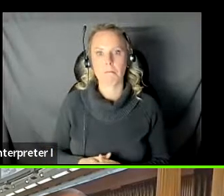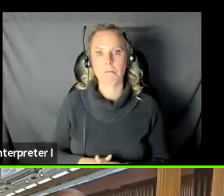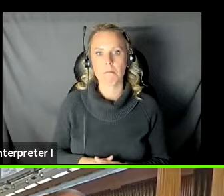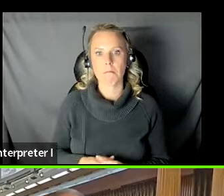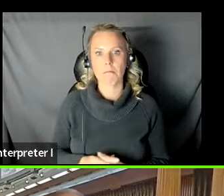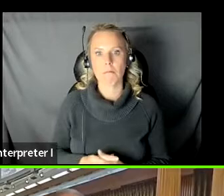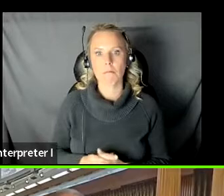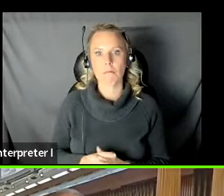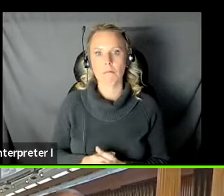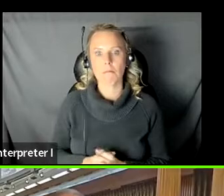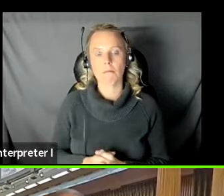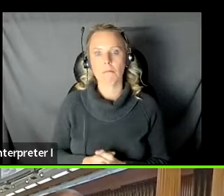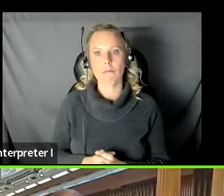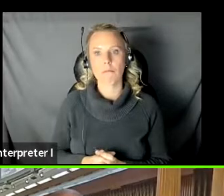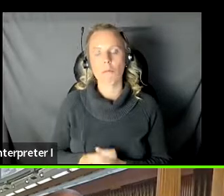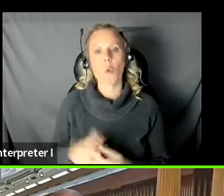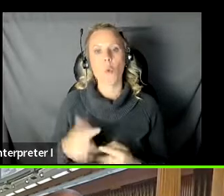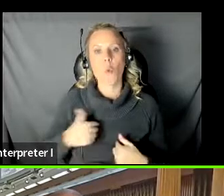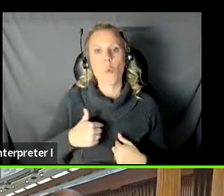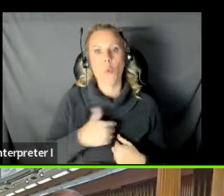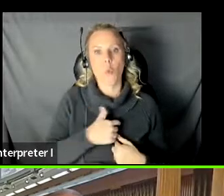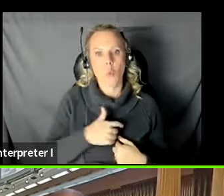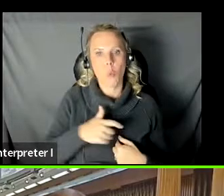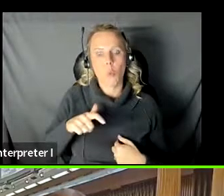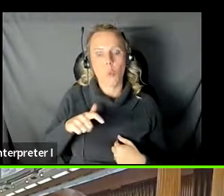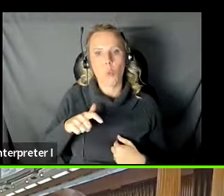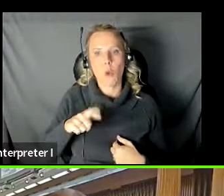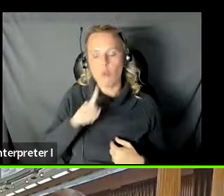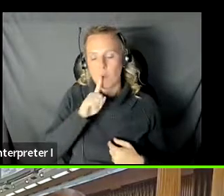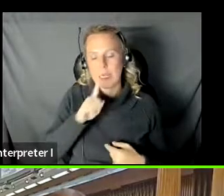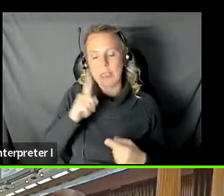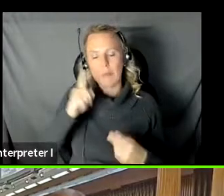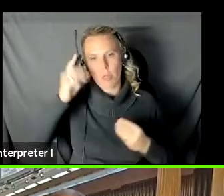we should really be thoughtful about disabusing